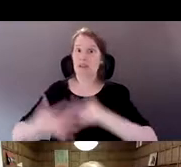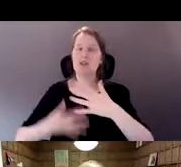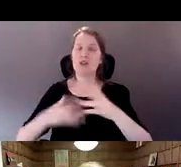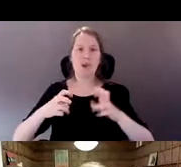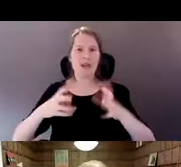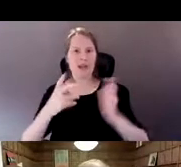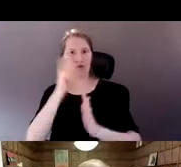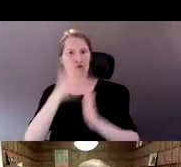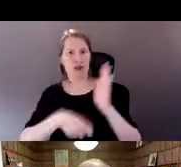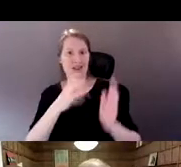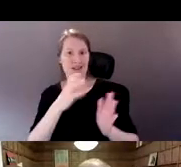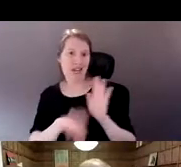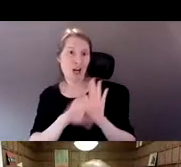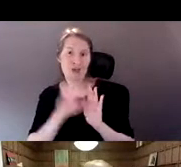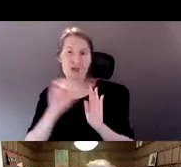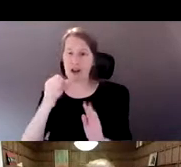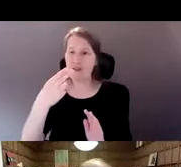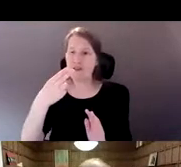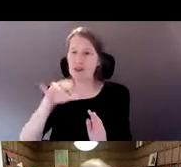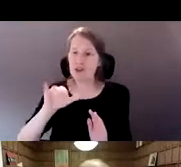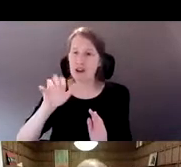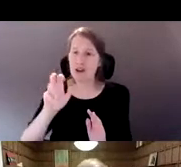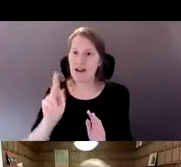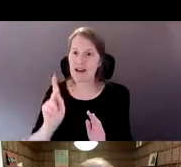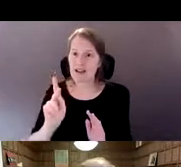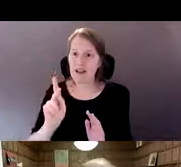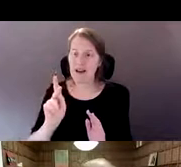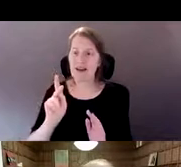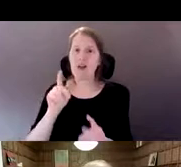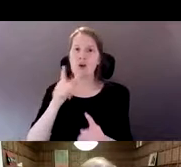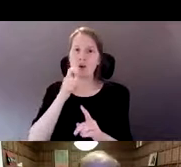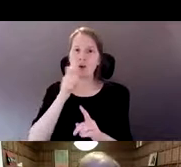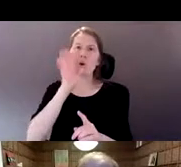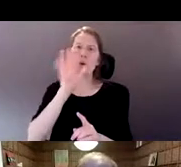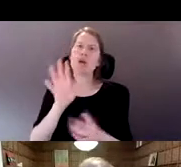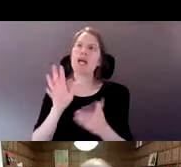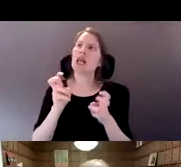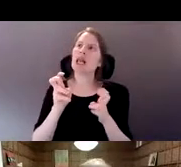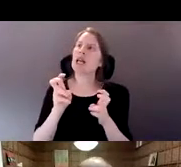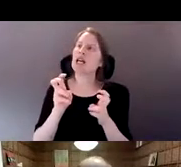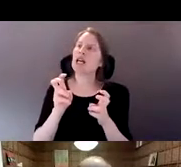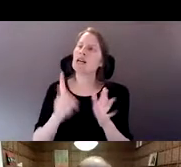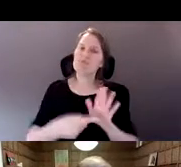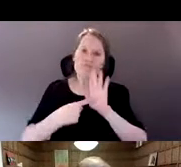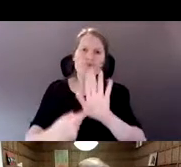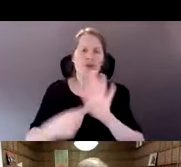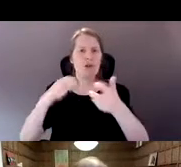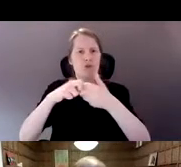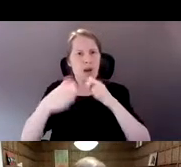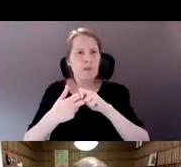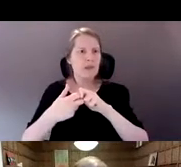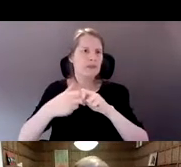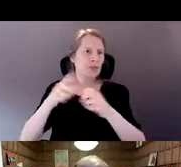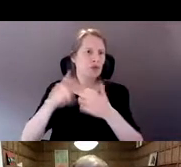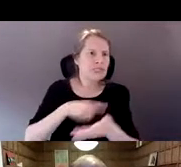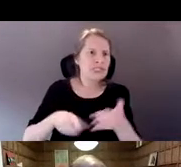Judaism, Shylock, to stage all the questions and problems and critique of his own society. What are